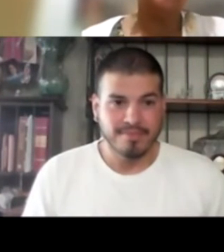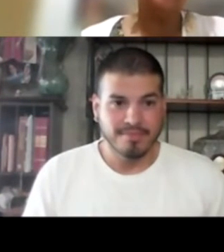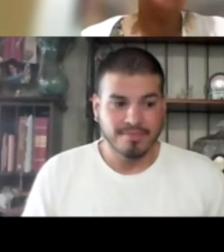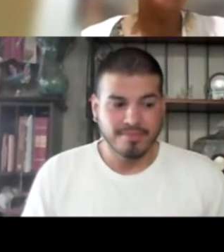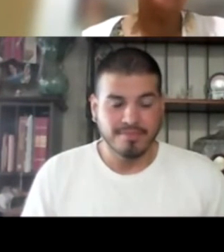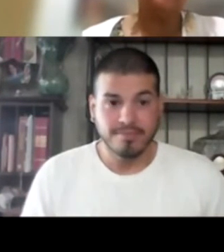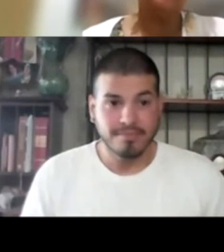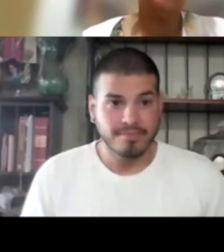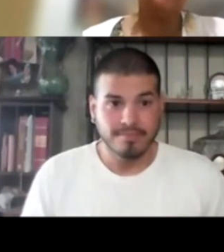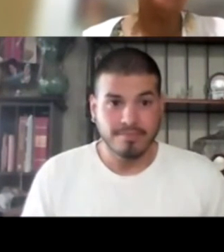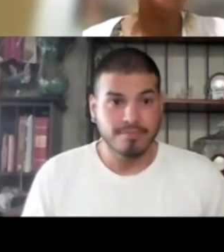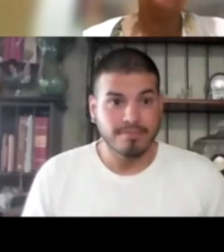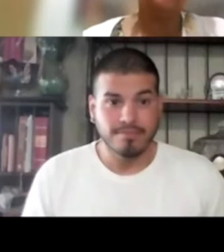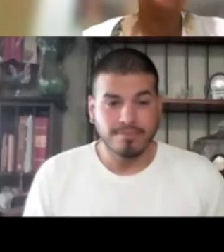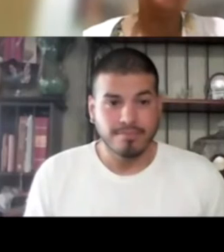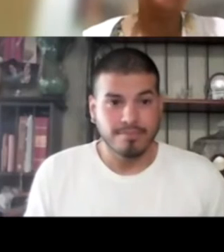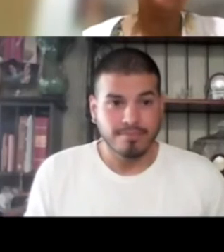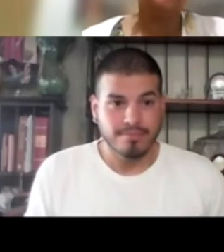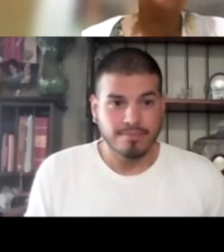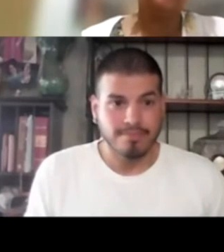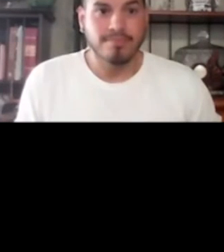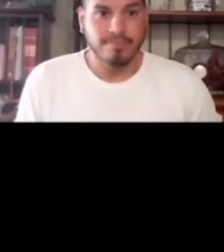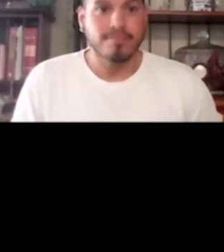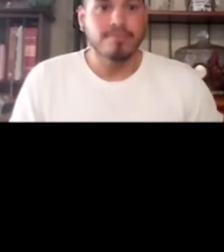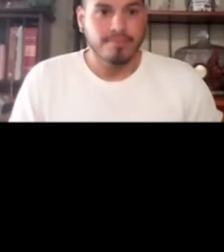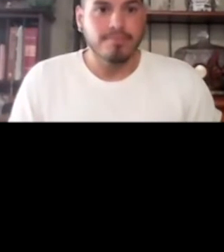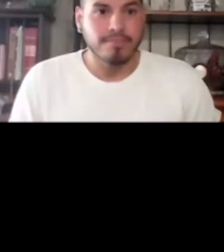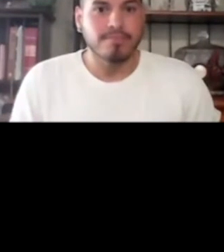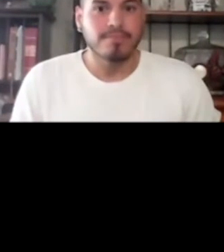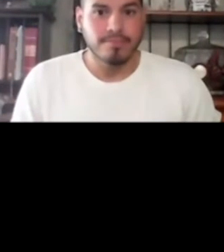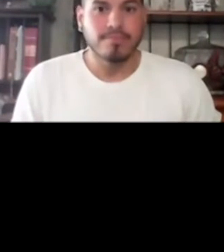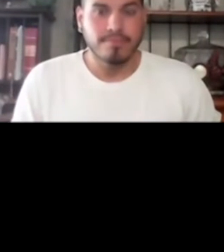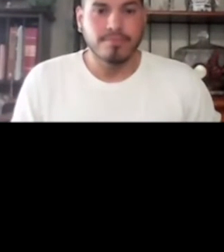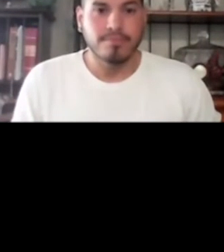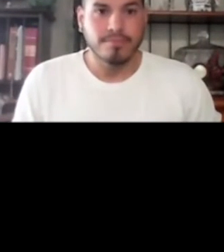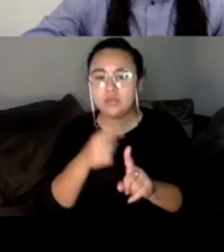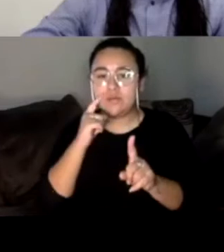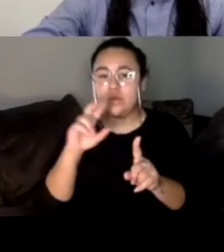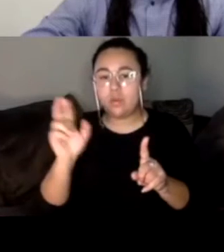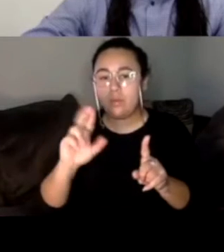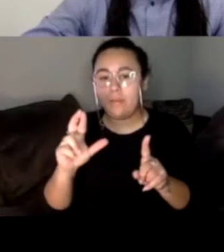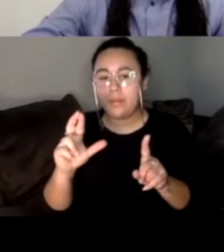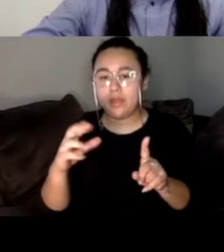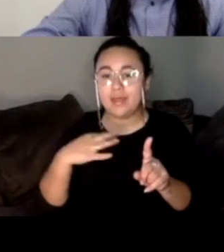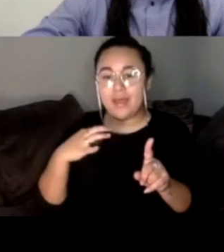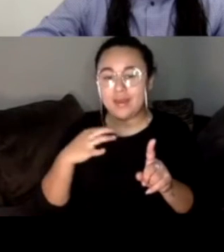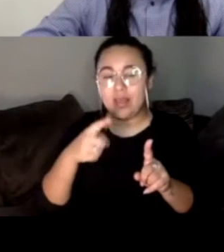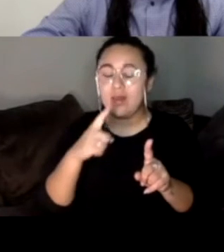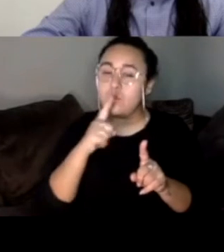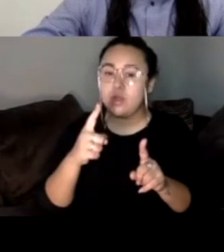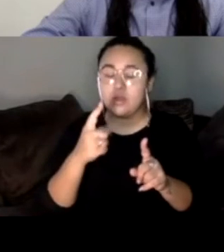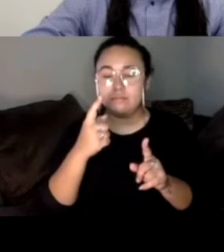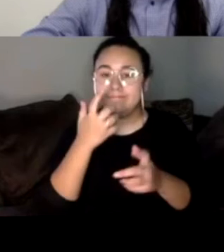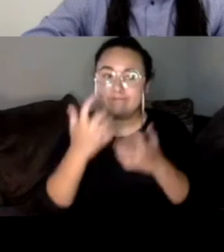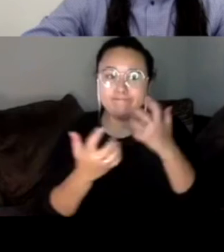reading and listening to a lot of the talking points of the Republican candidates who are very vocal, very out there. They